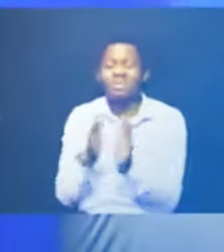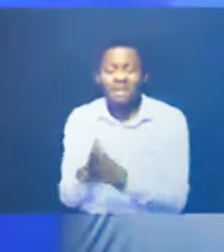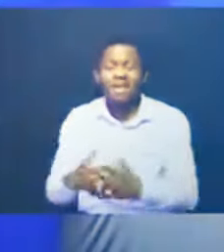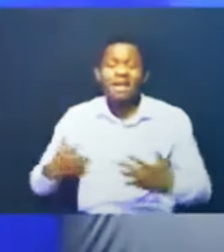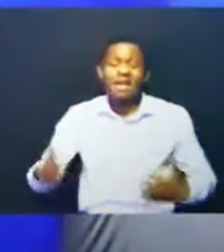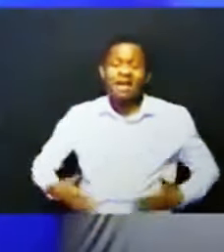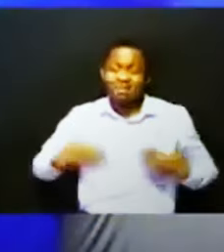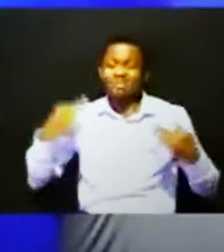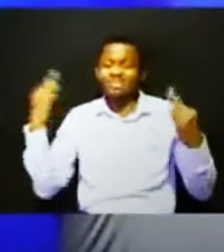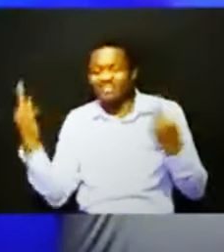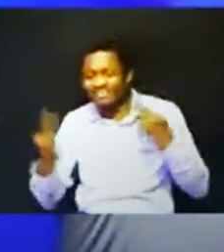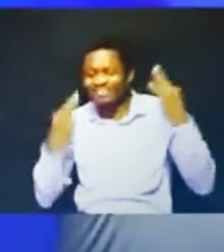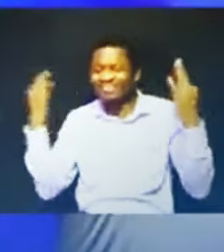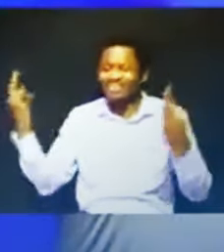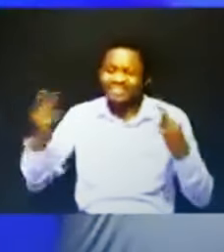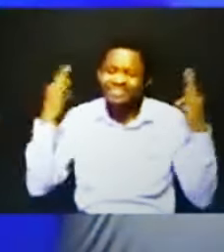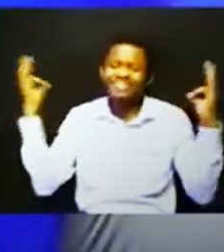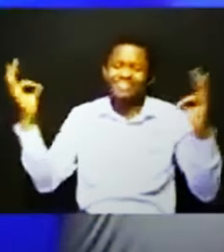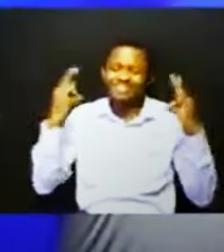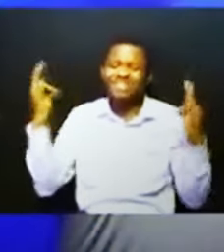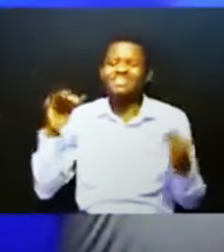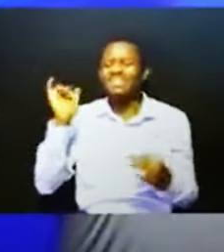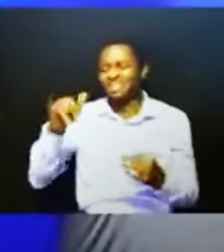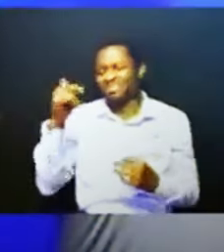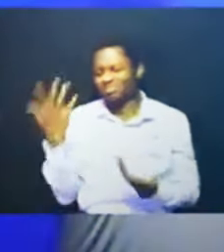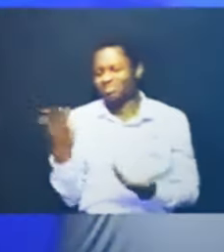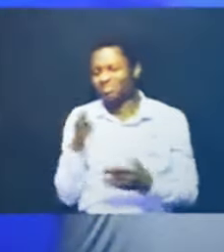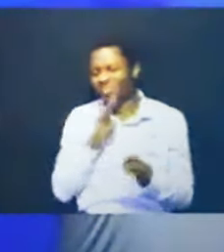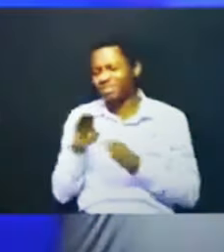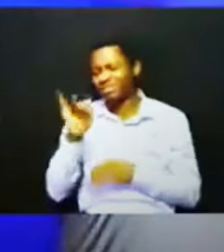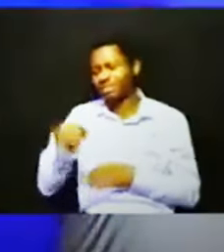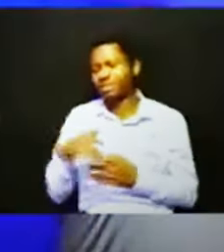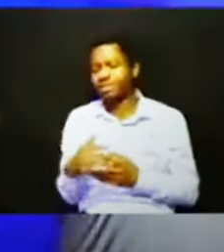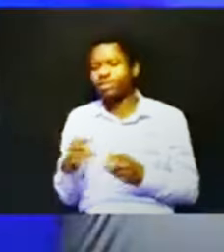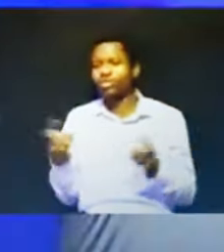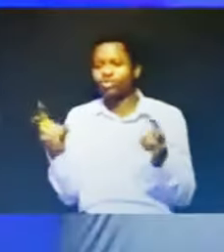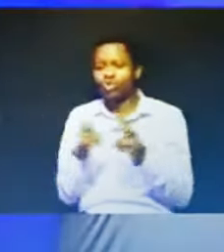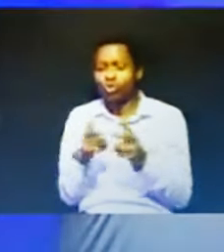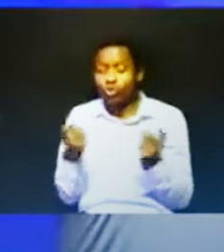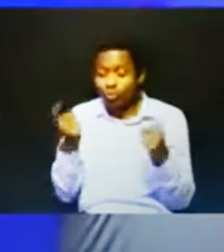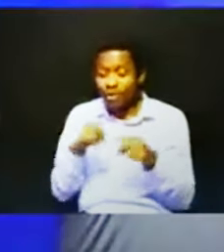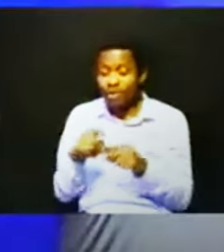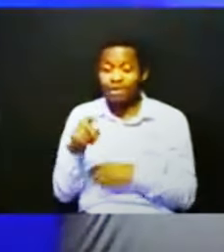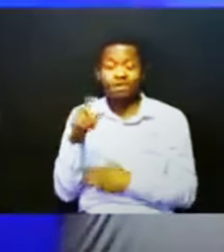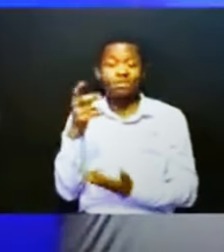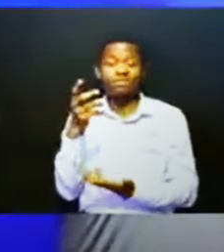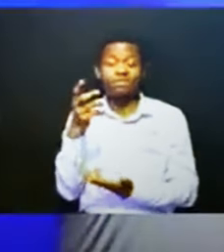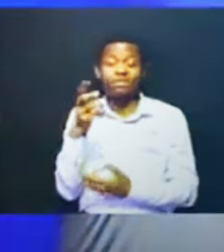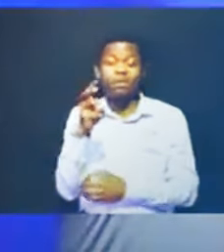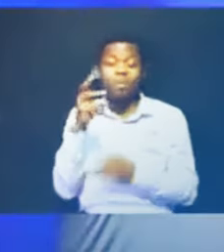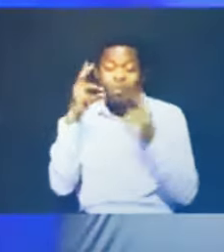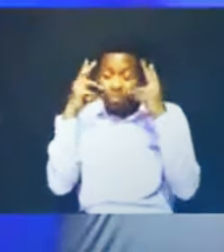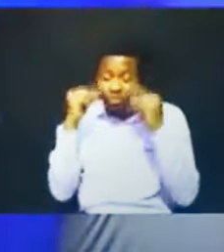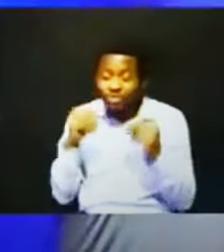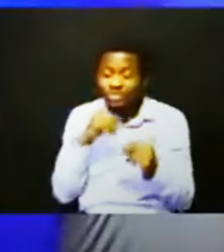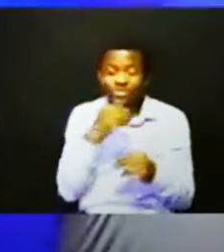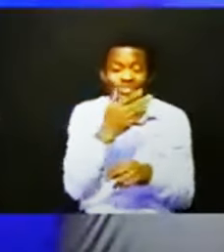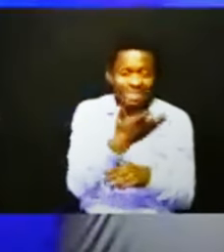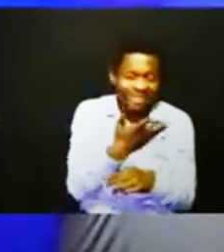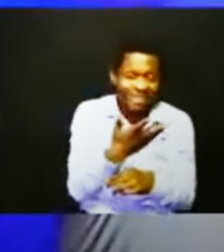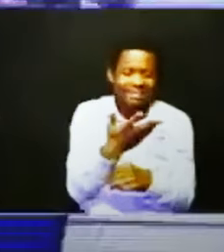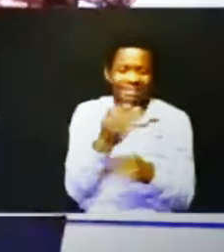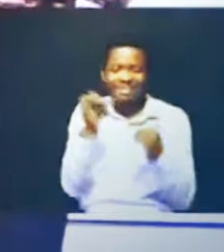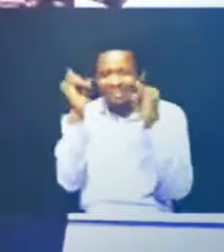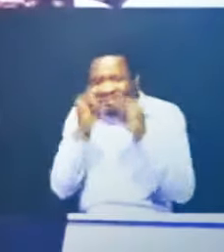was always tempted to worship this Canaanite god called Baal. Sa suban we ene ma Israel for e ya no